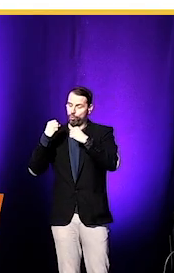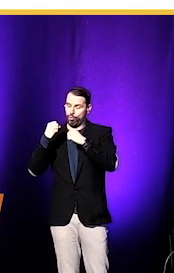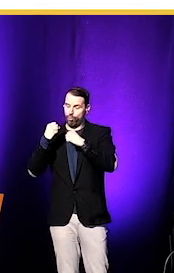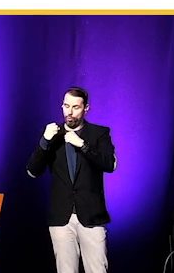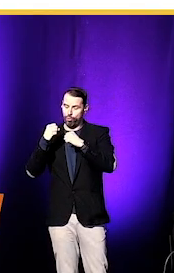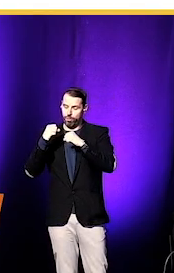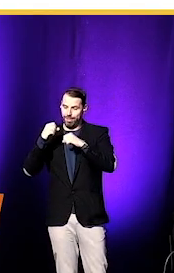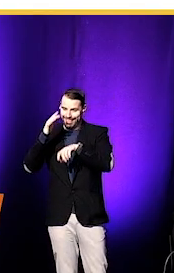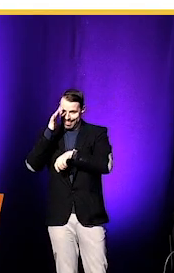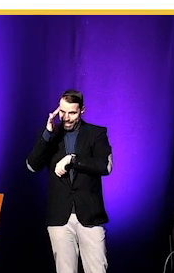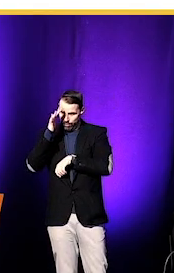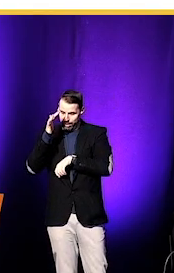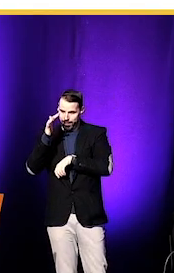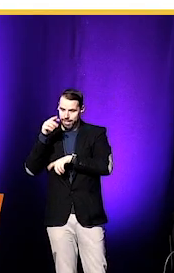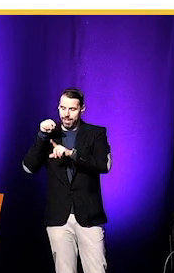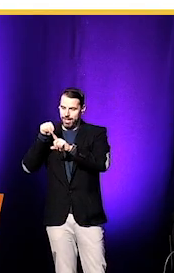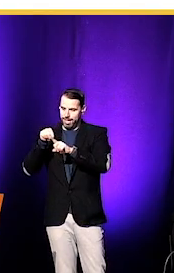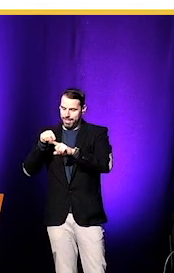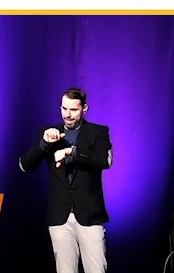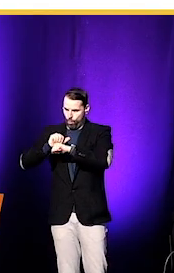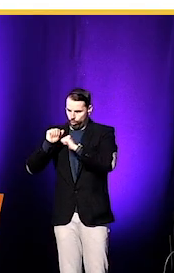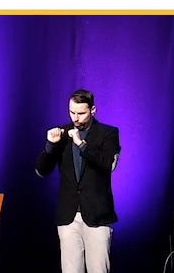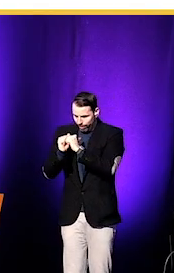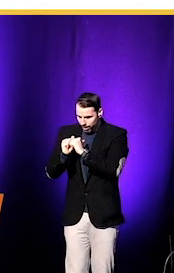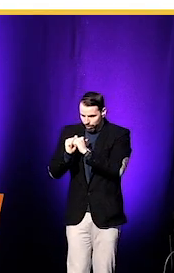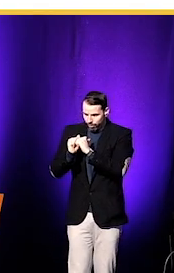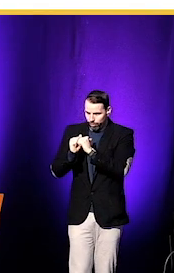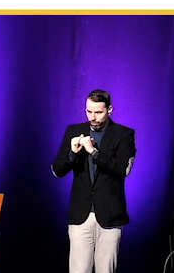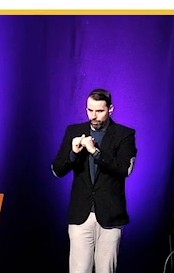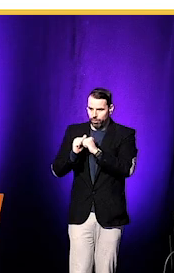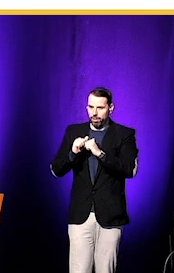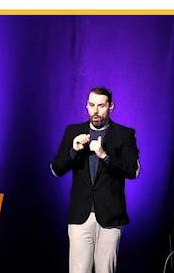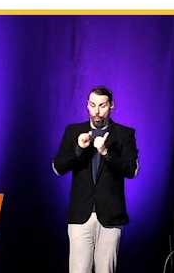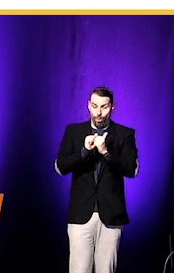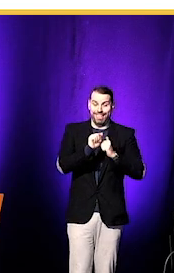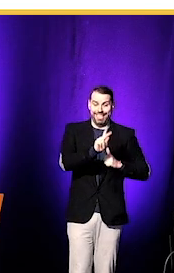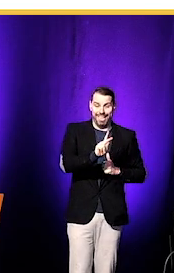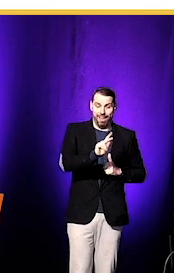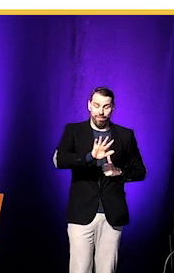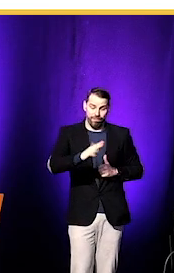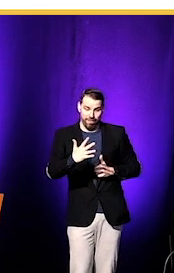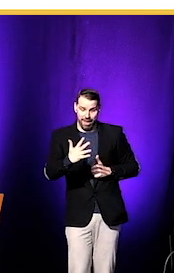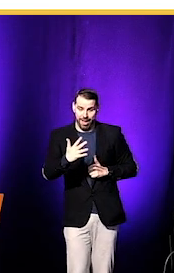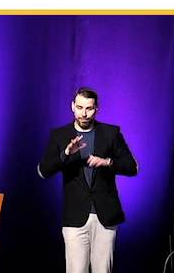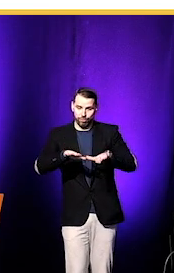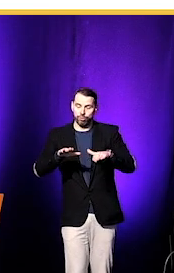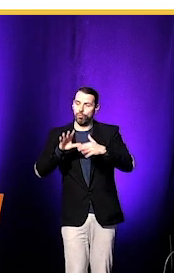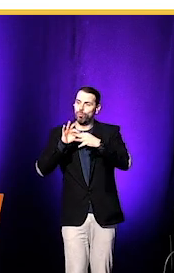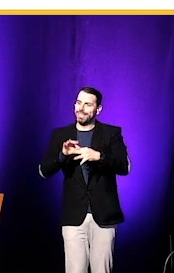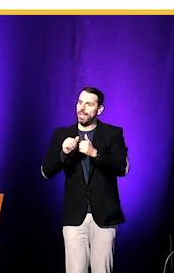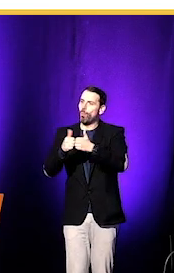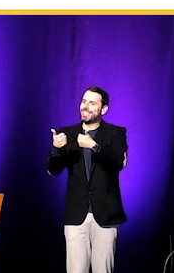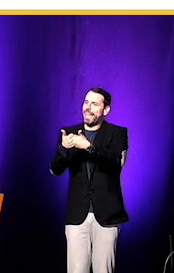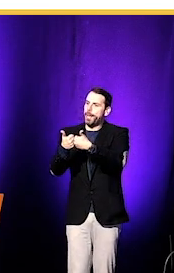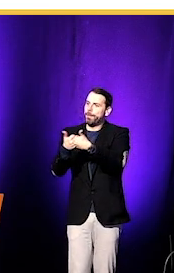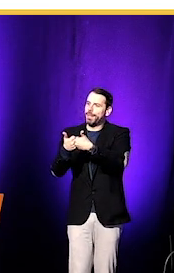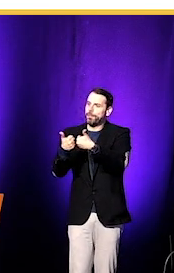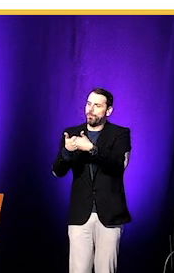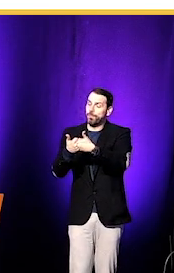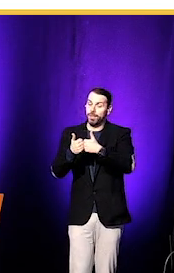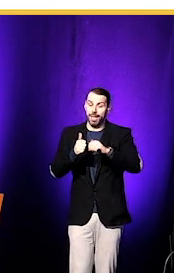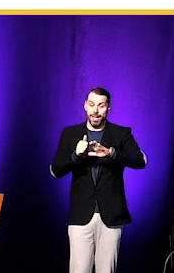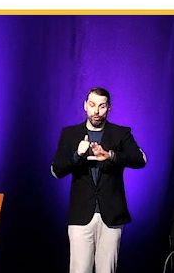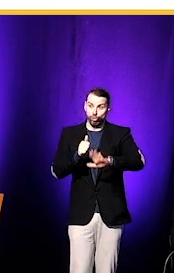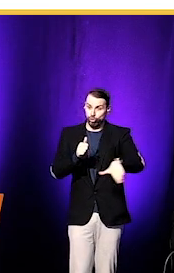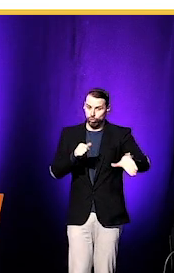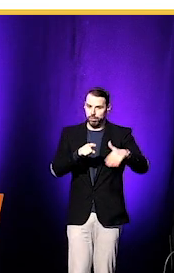situated their understanding as they worked in joint activity with K-5 children around gaming activity. The children themselves were learning